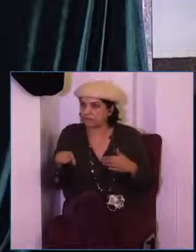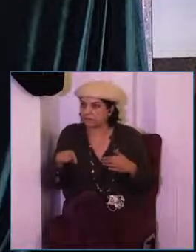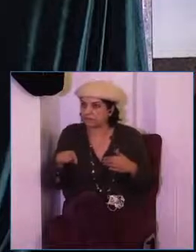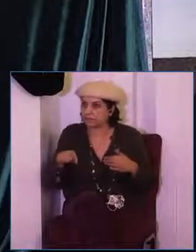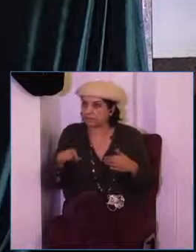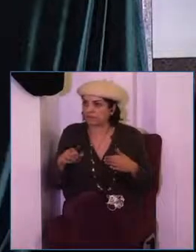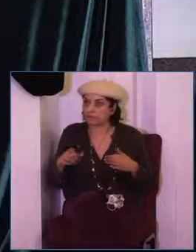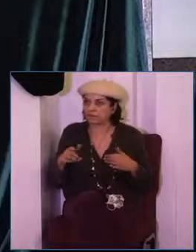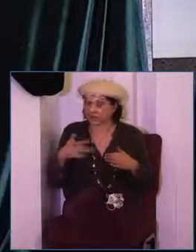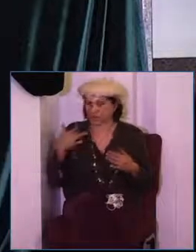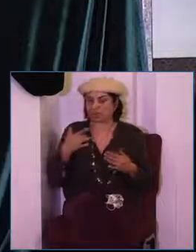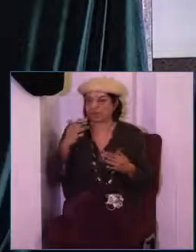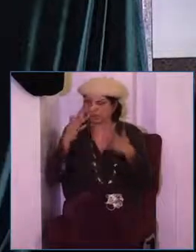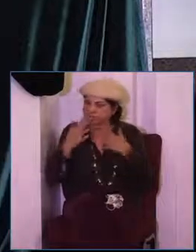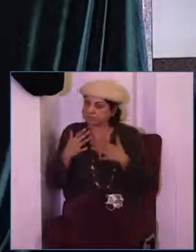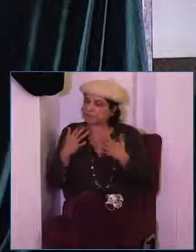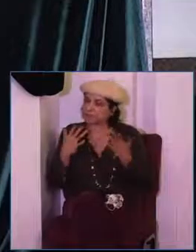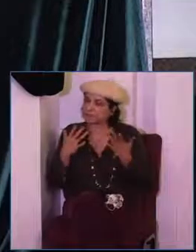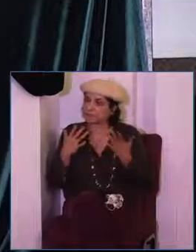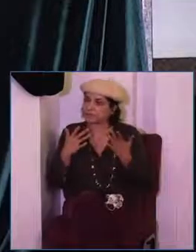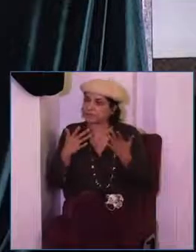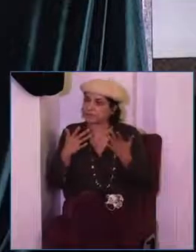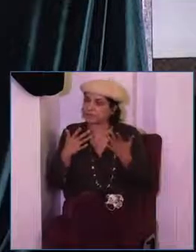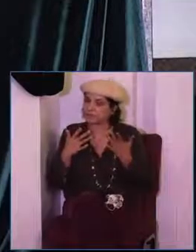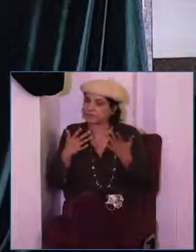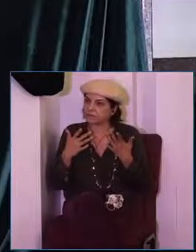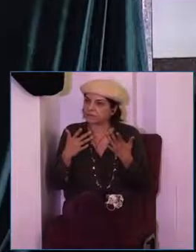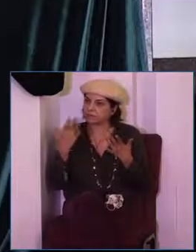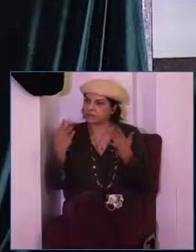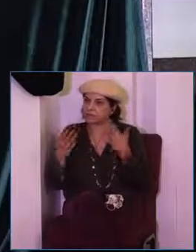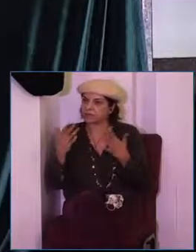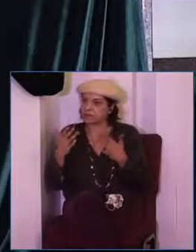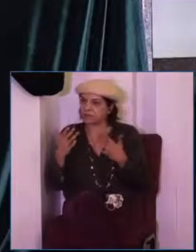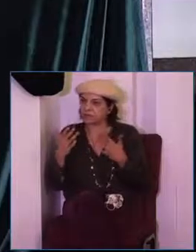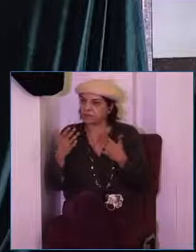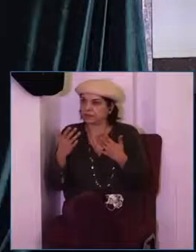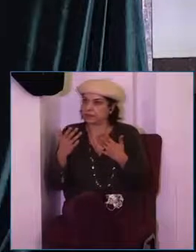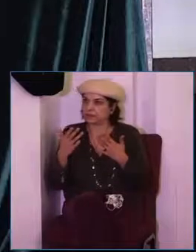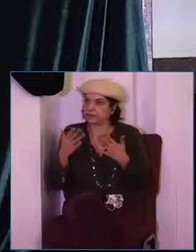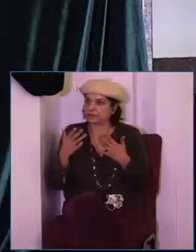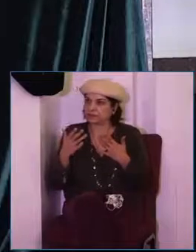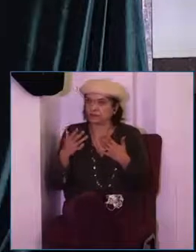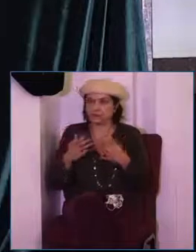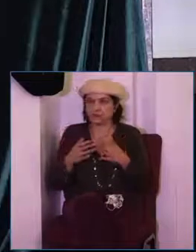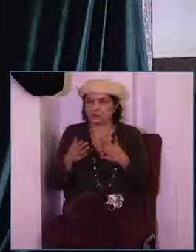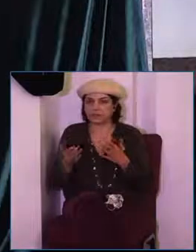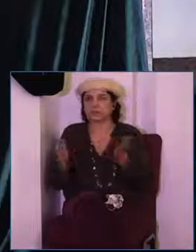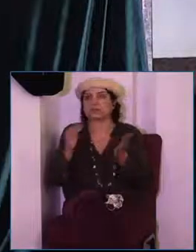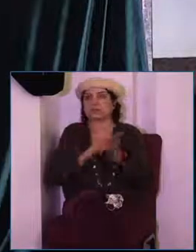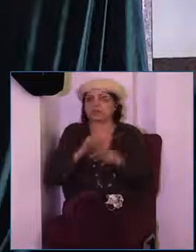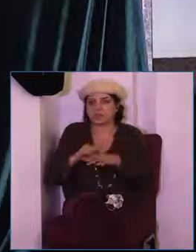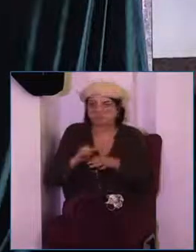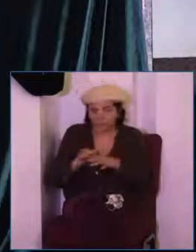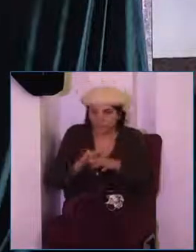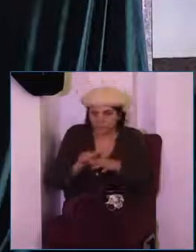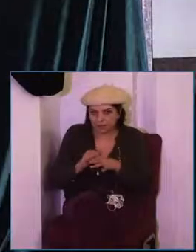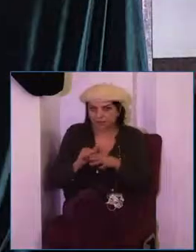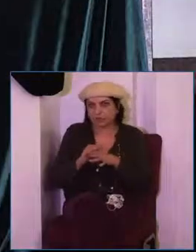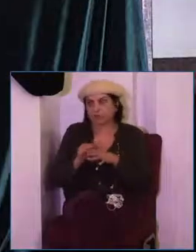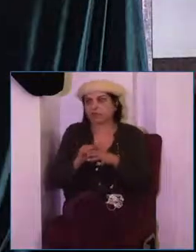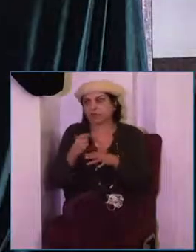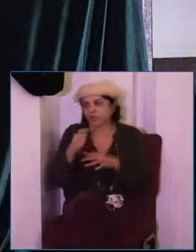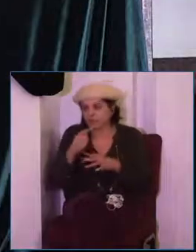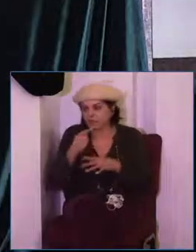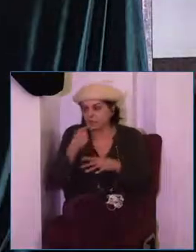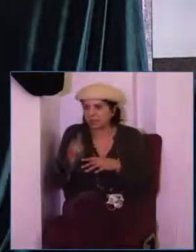minutes. I may have to think on it and rehearse it over and over and over and keep